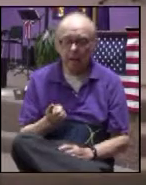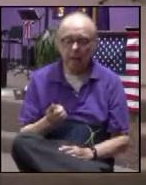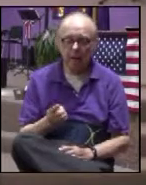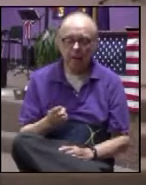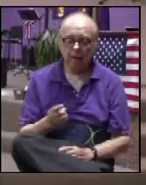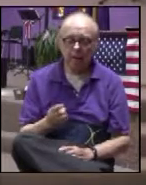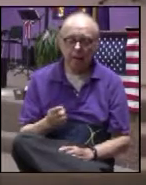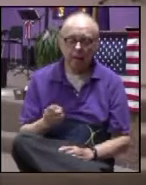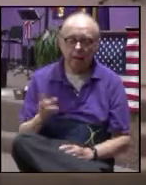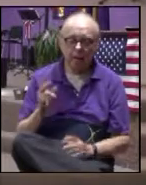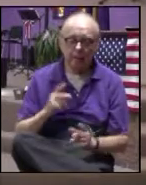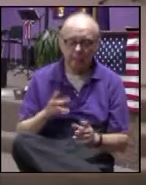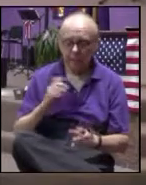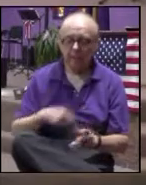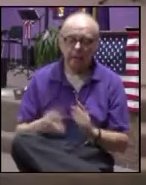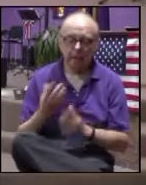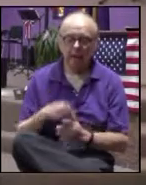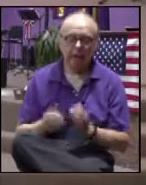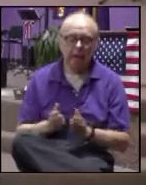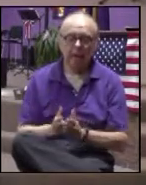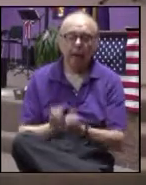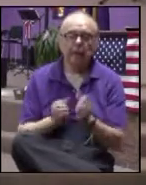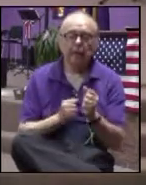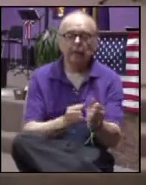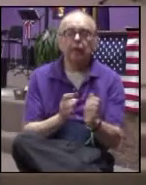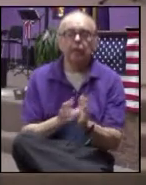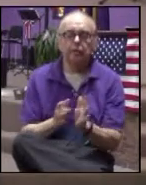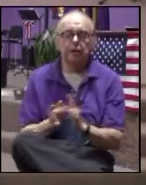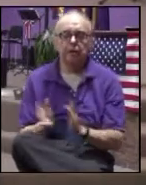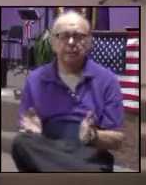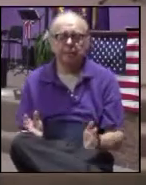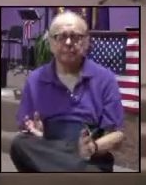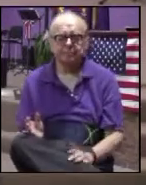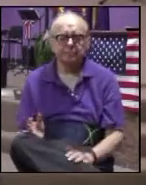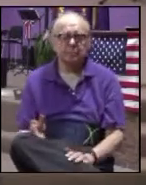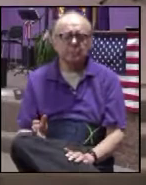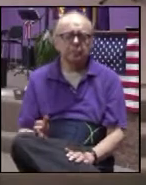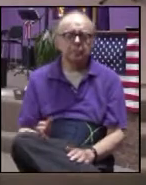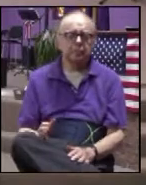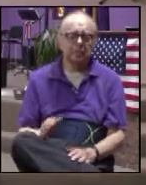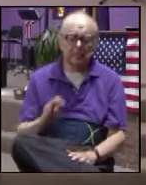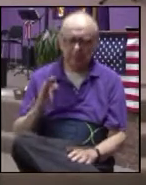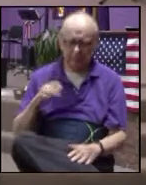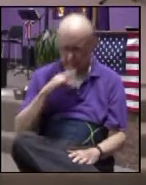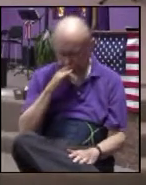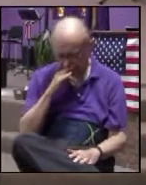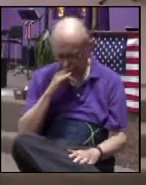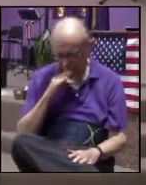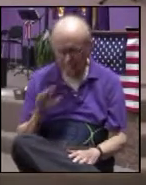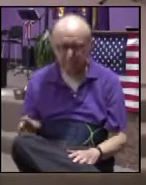the boat and they just go following Jesus. And as little kids,